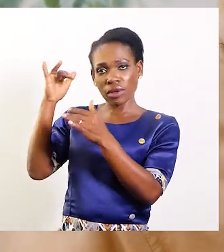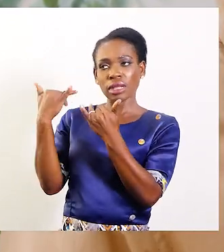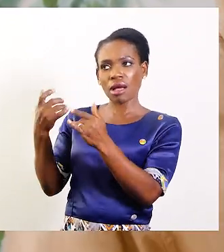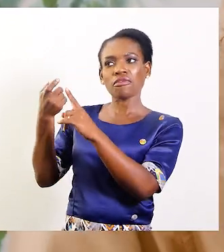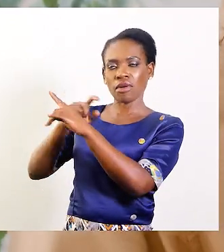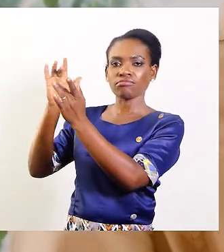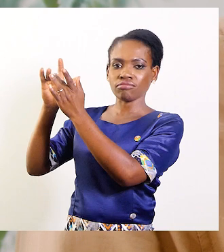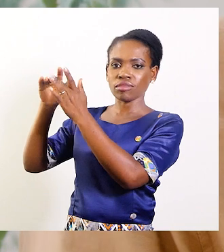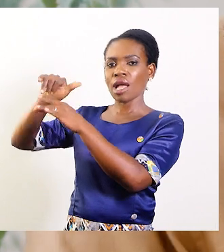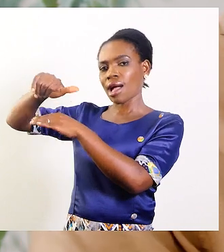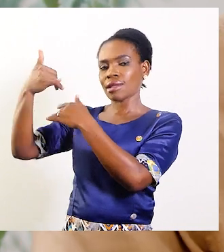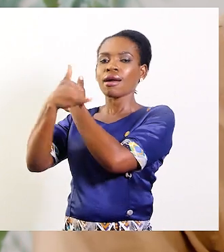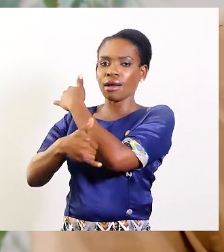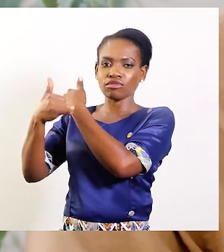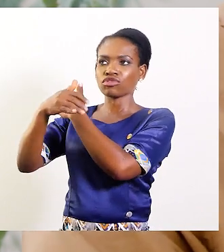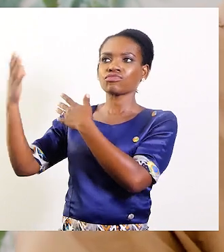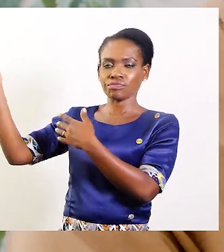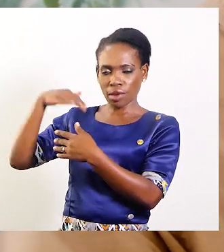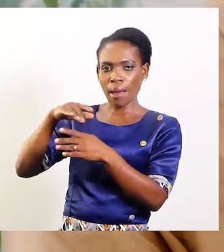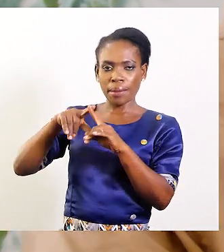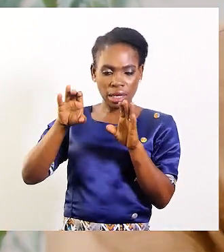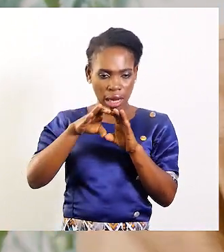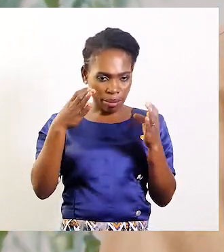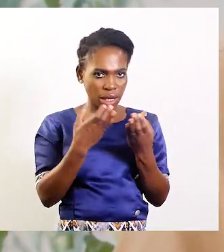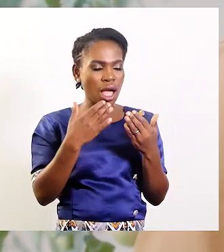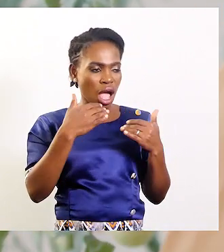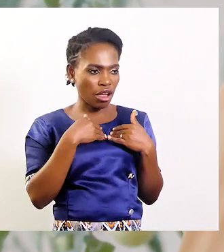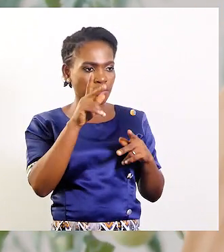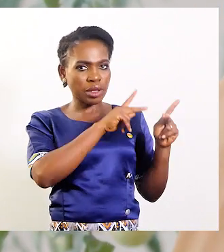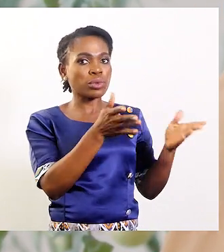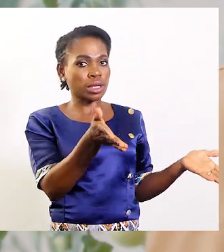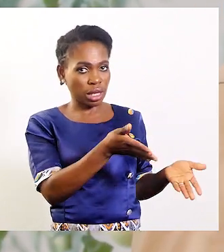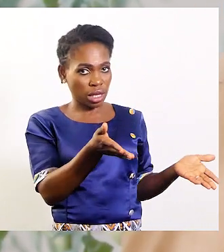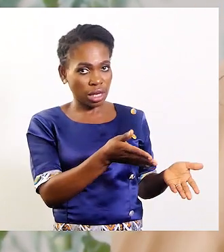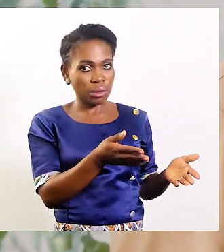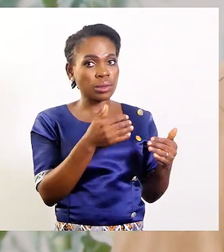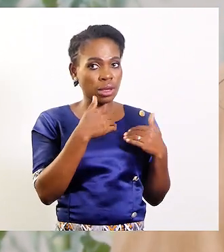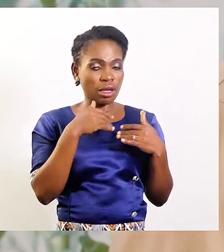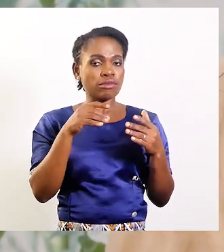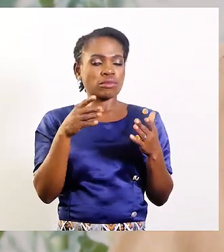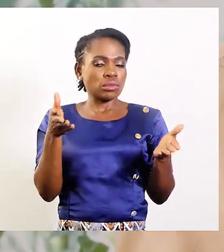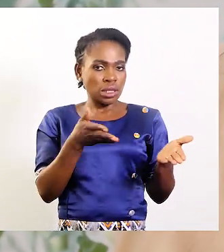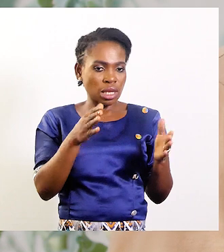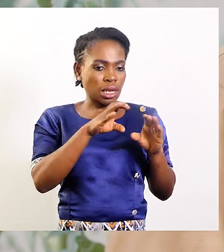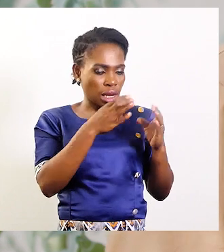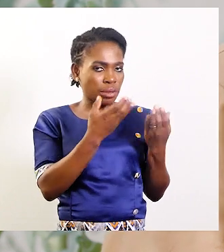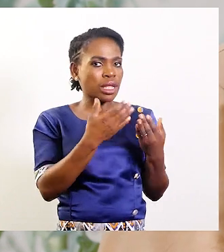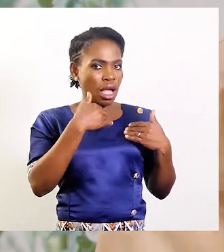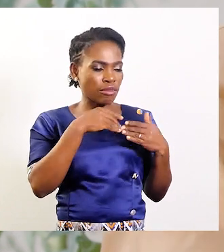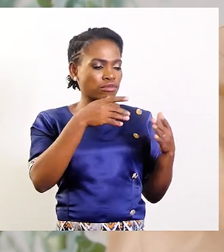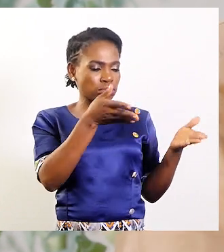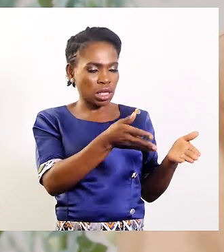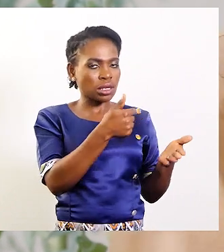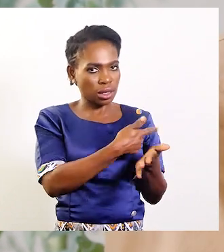from outside, but the companies they have reps in the country. We are doing Holland Green Tech. Sakata and Enza seeds. These are seeds made